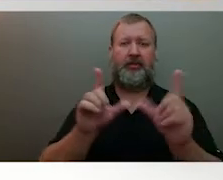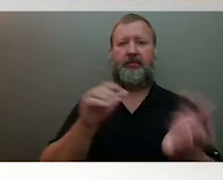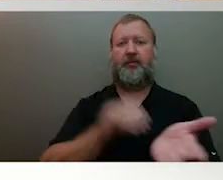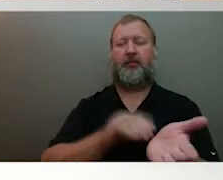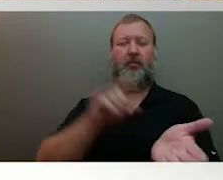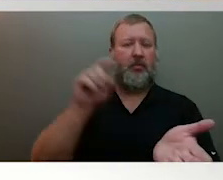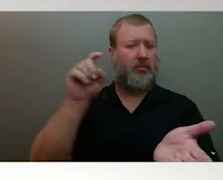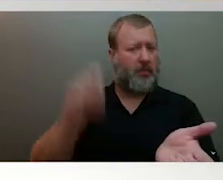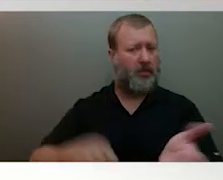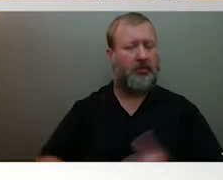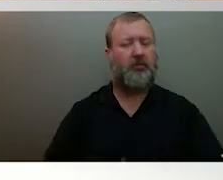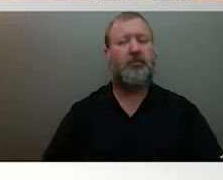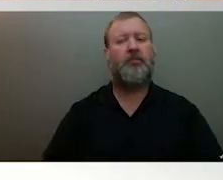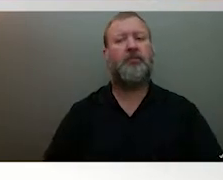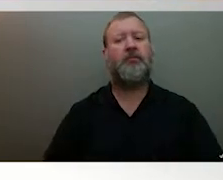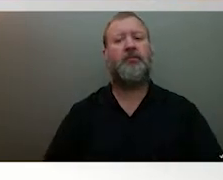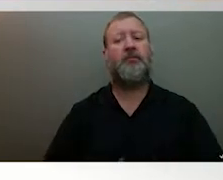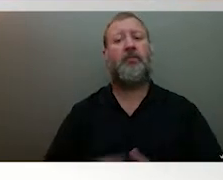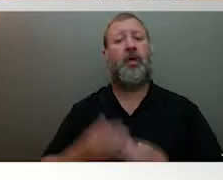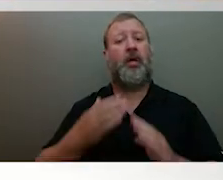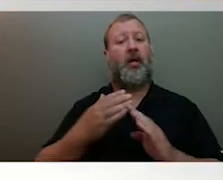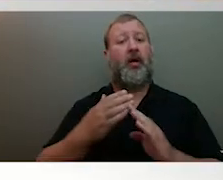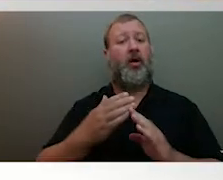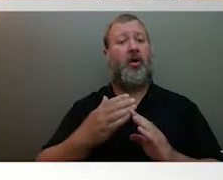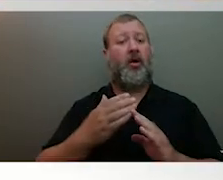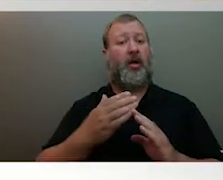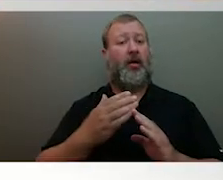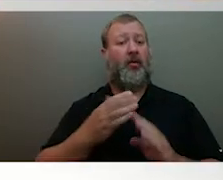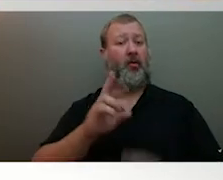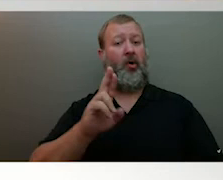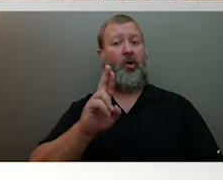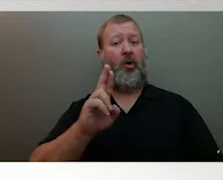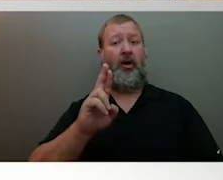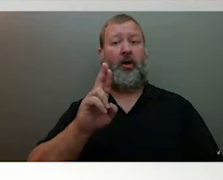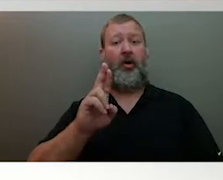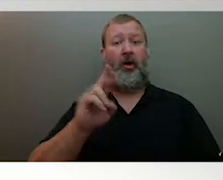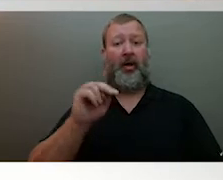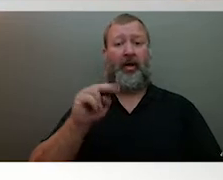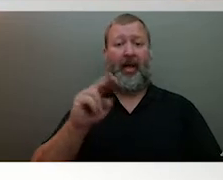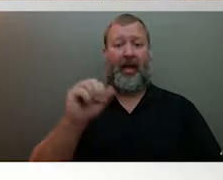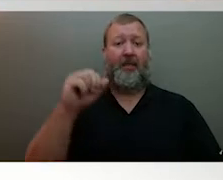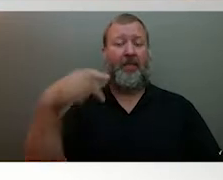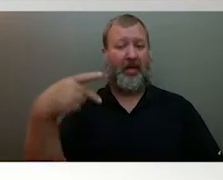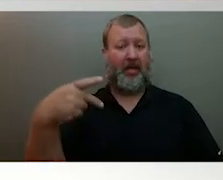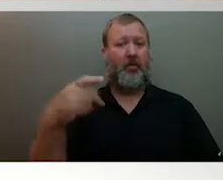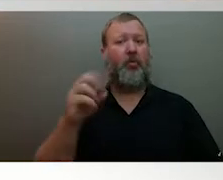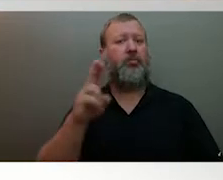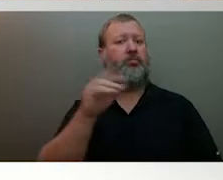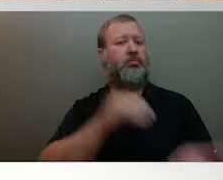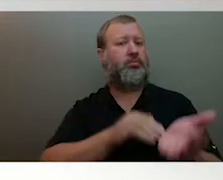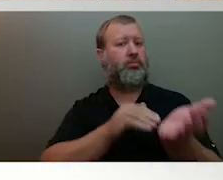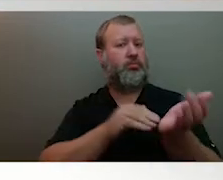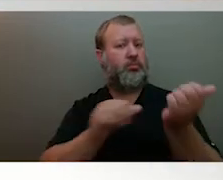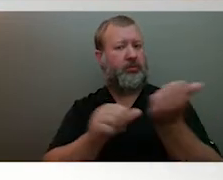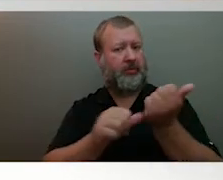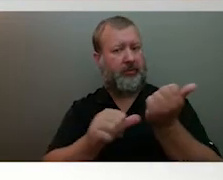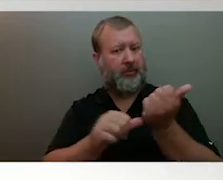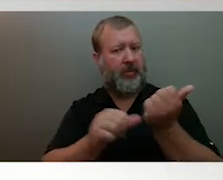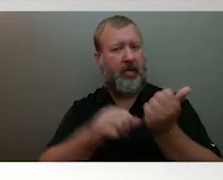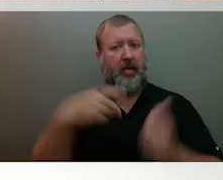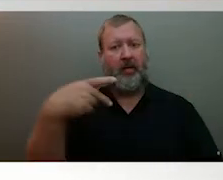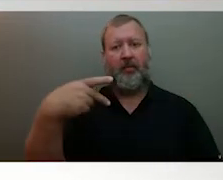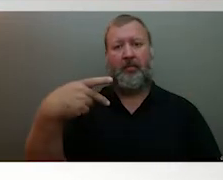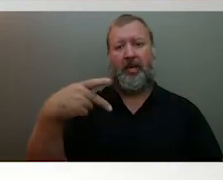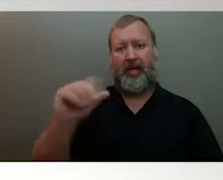physician, an advanced registered nurse practitioner, an ARNP, or a physician's assistant, a